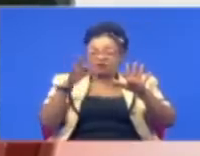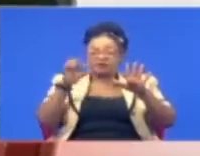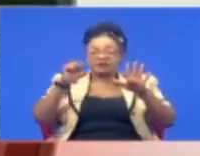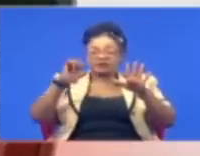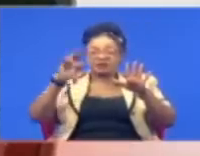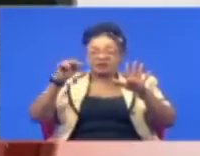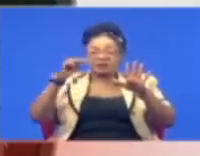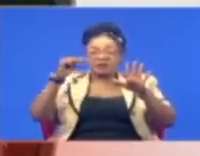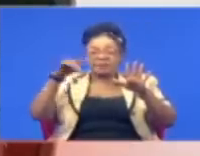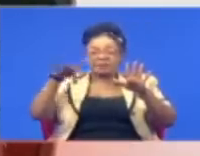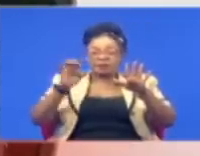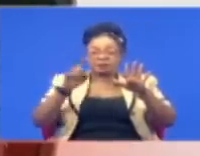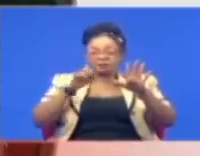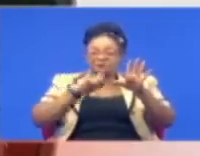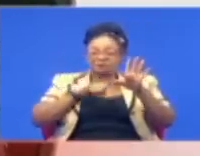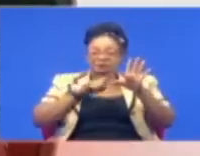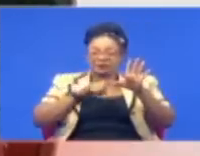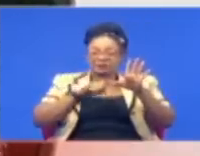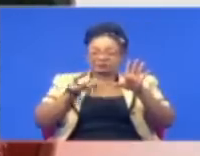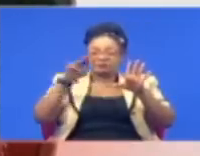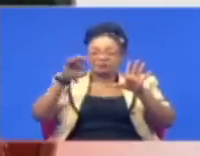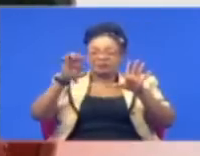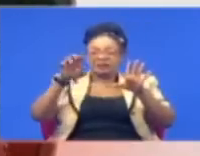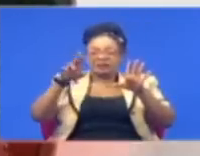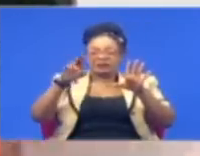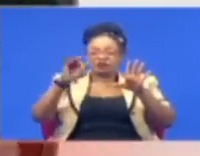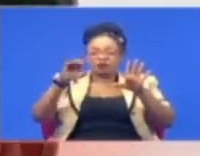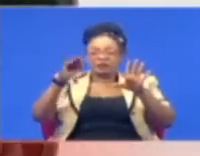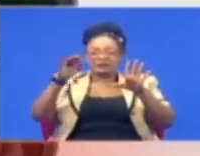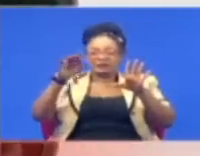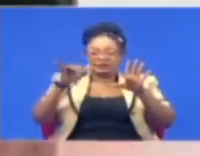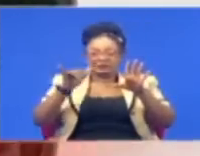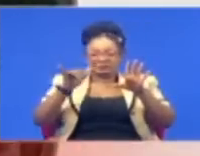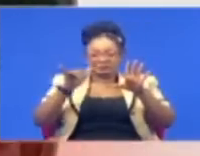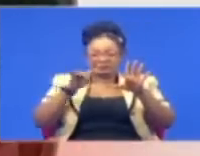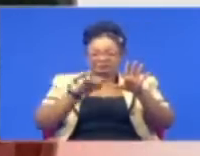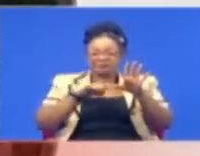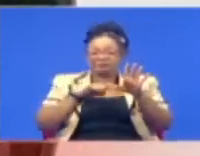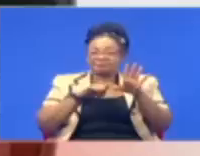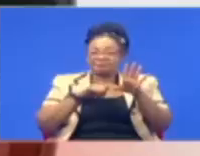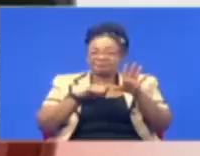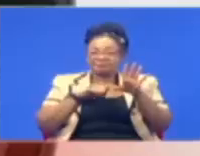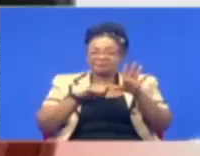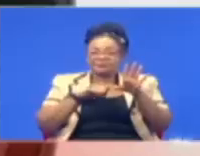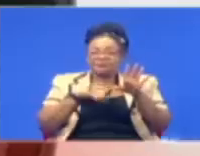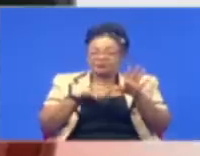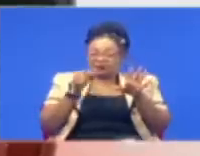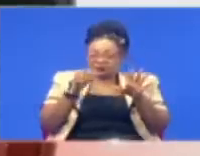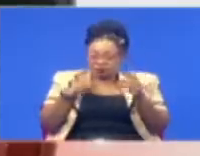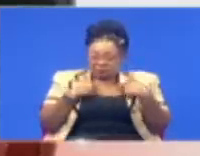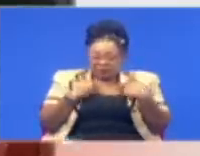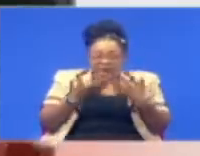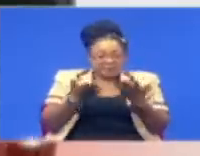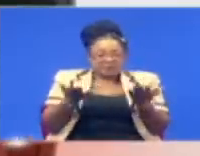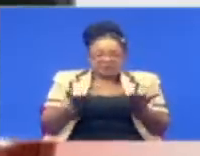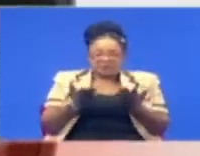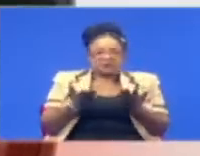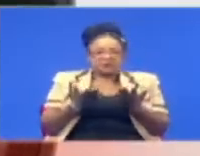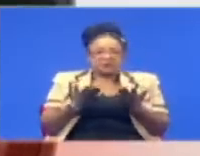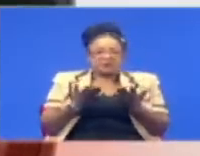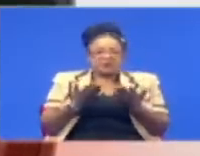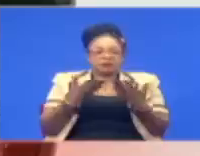is meritocracy. Secret number one, meritocracy. So here I am to answer